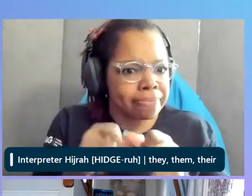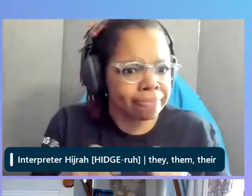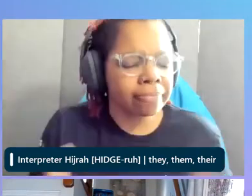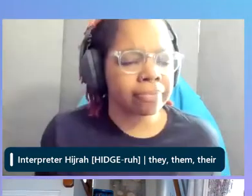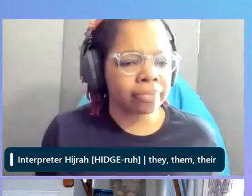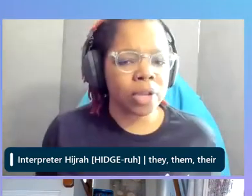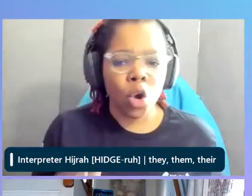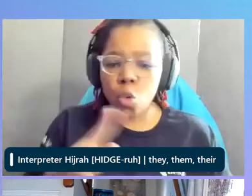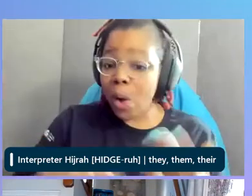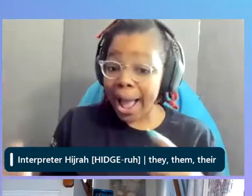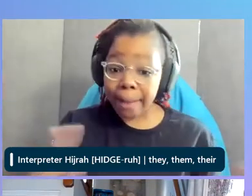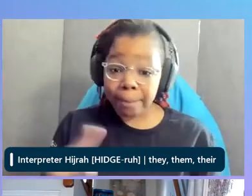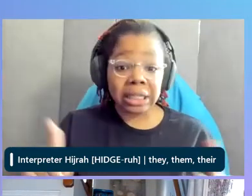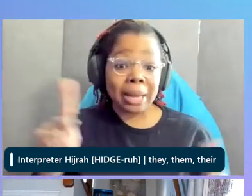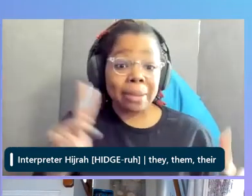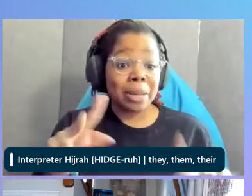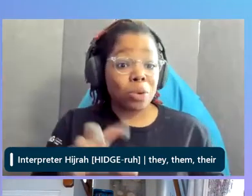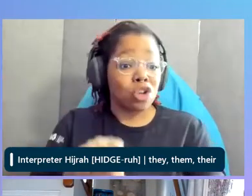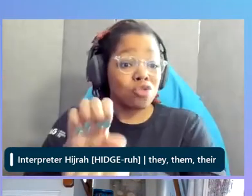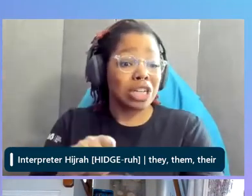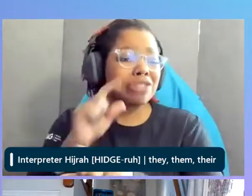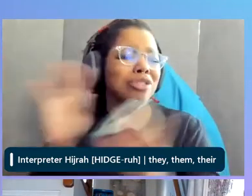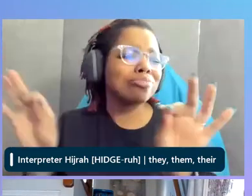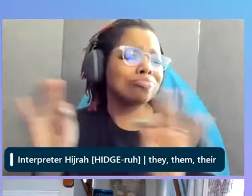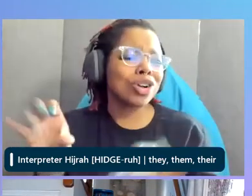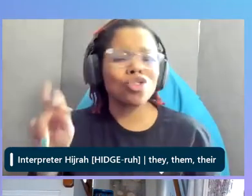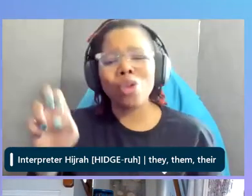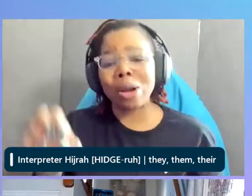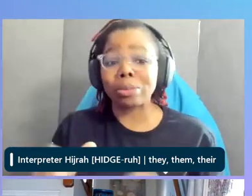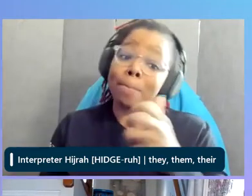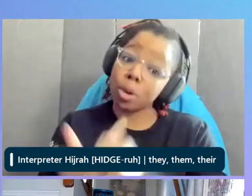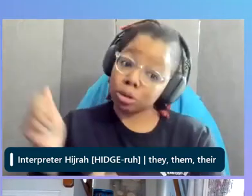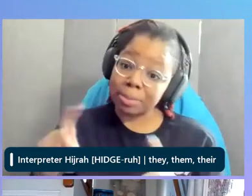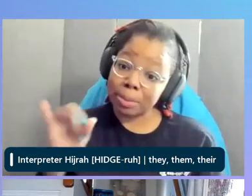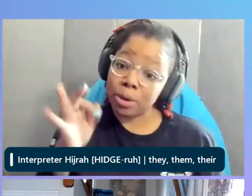what happens is that people get arrested for petty crimes, mostly people of color.